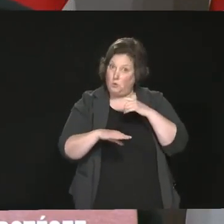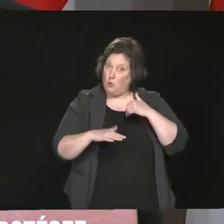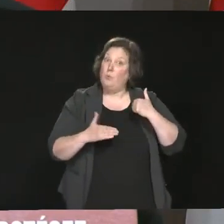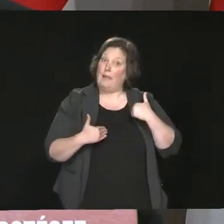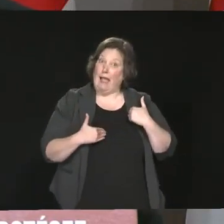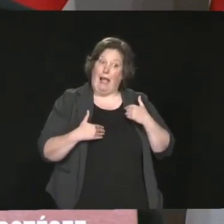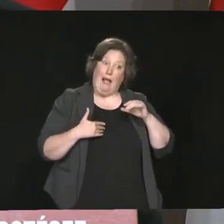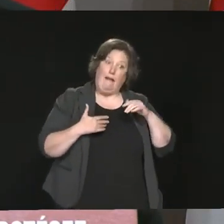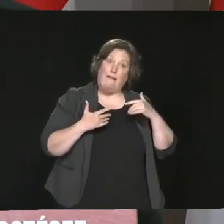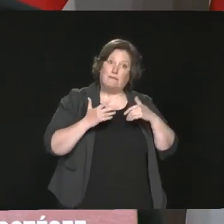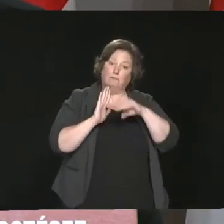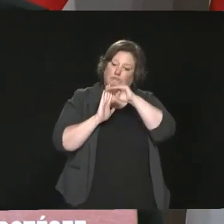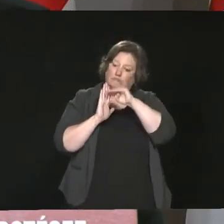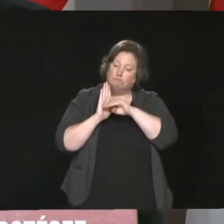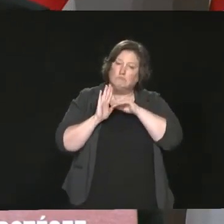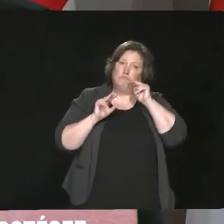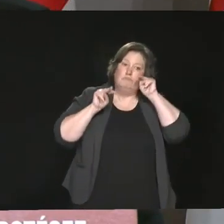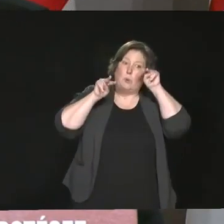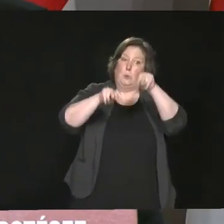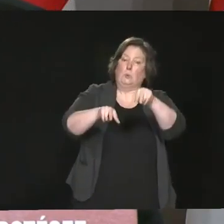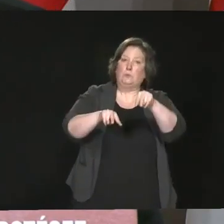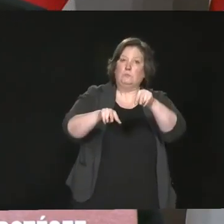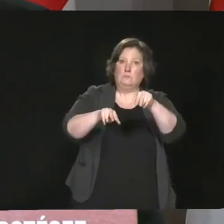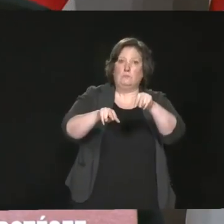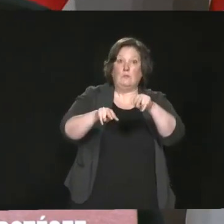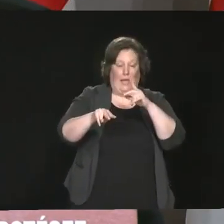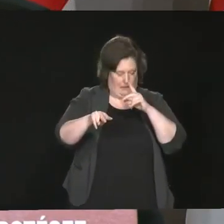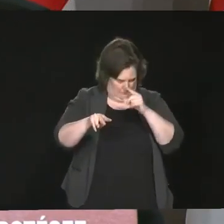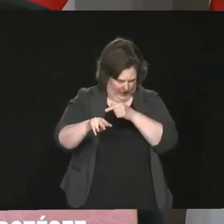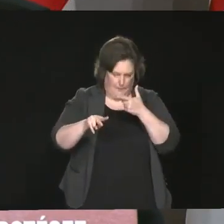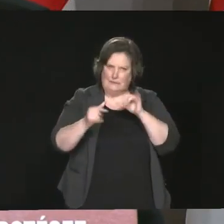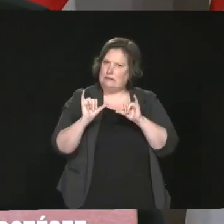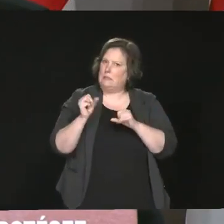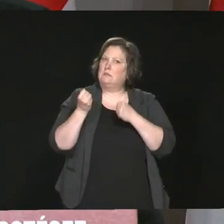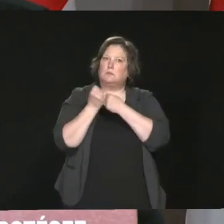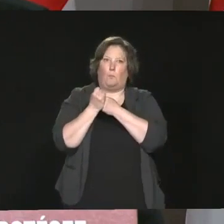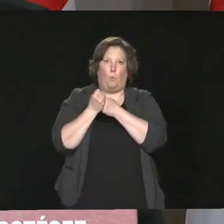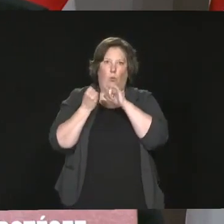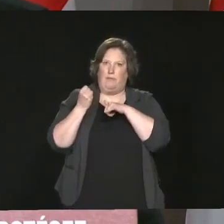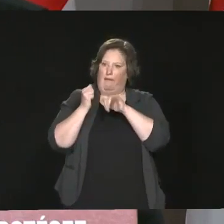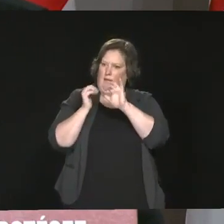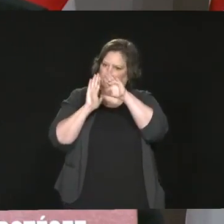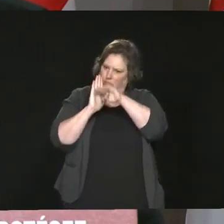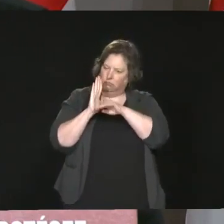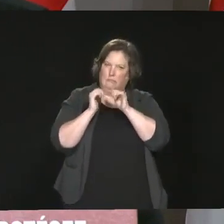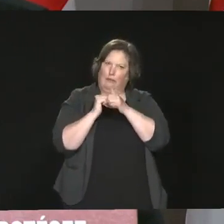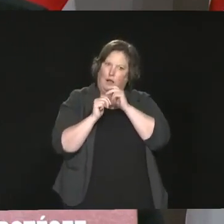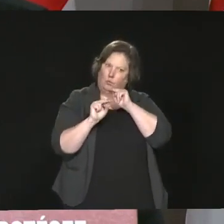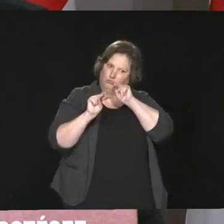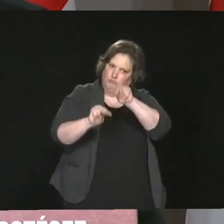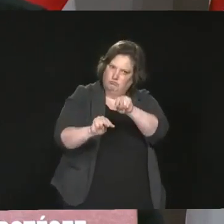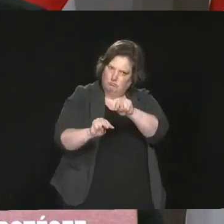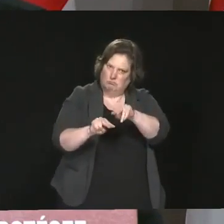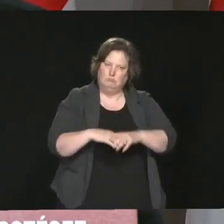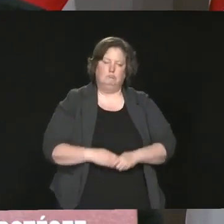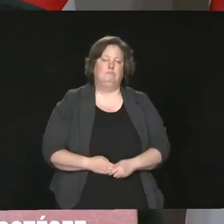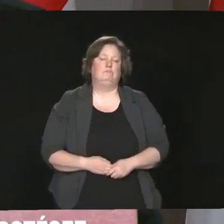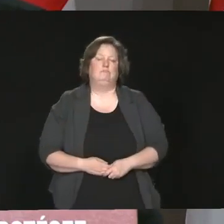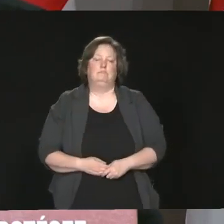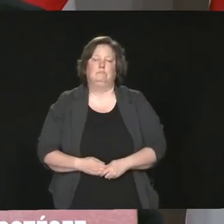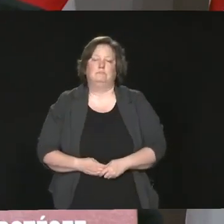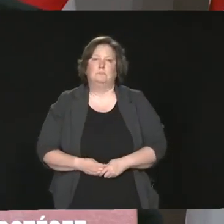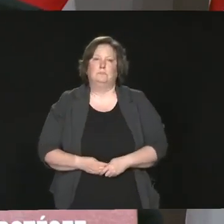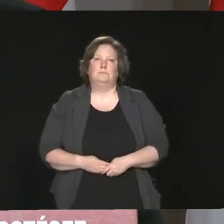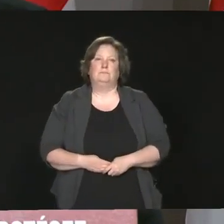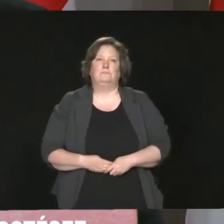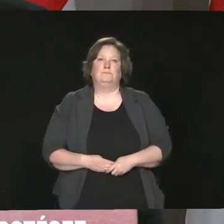things are important, and we continue to support them. And at the same time, I also recognize, you know, the concerns that